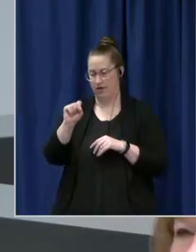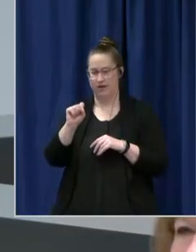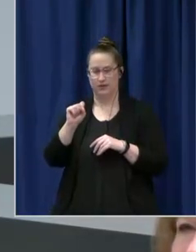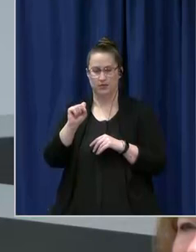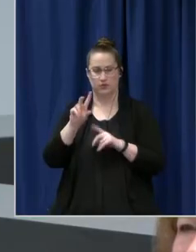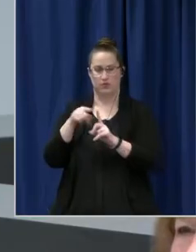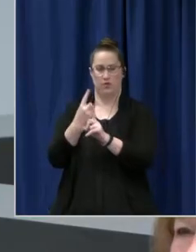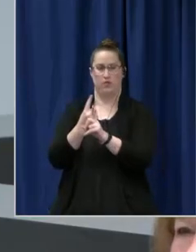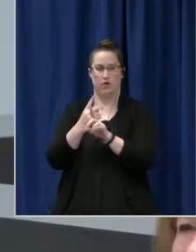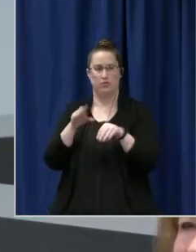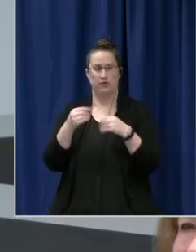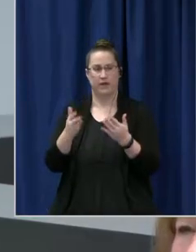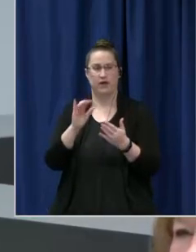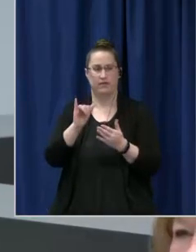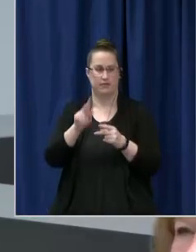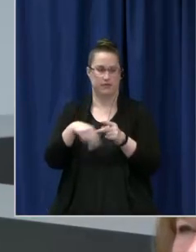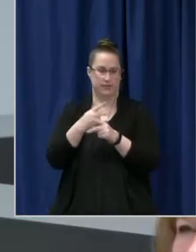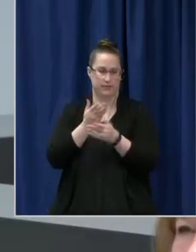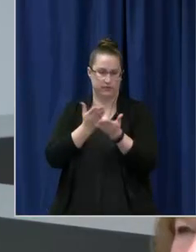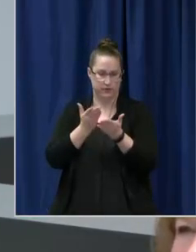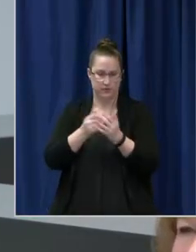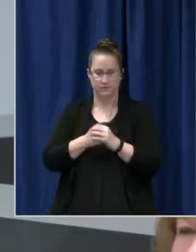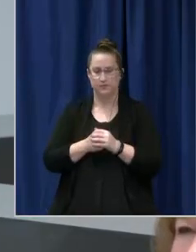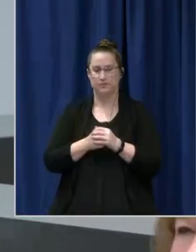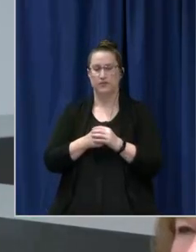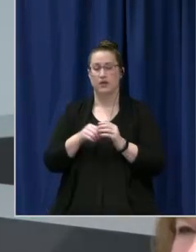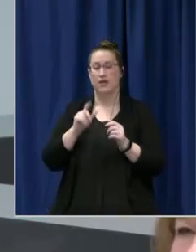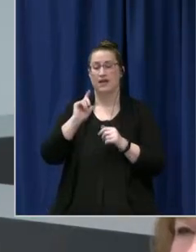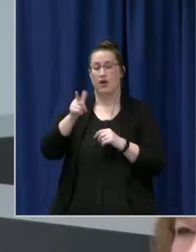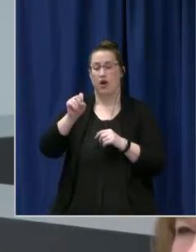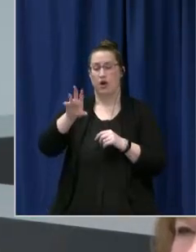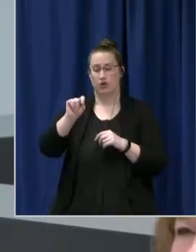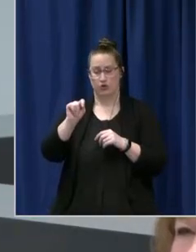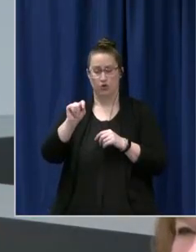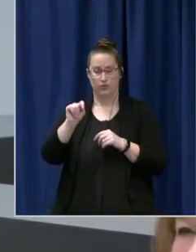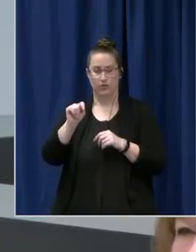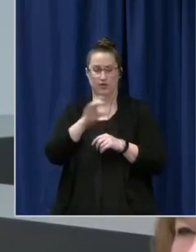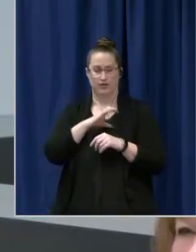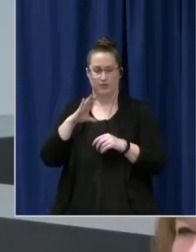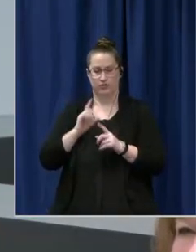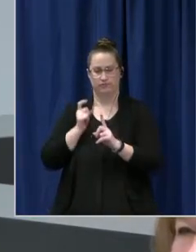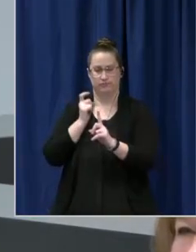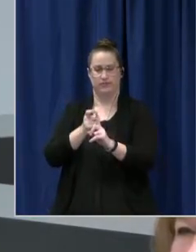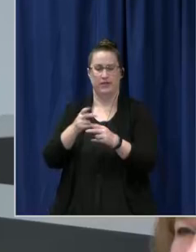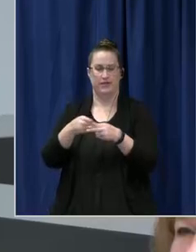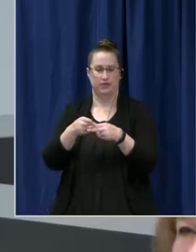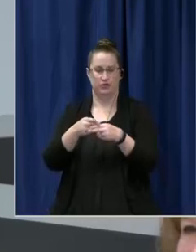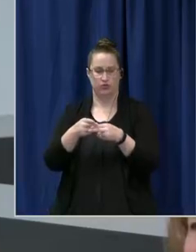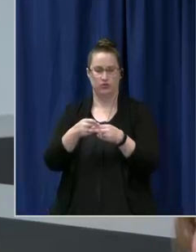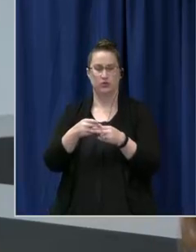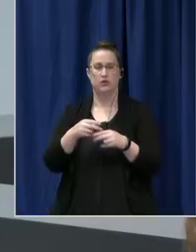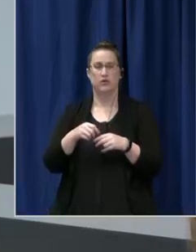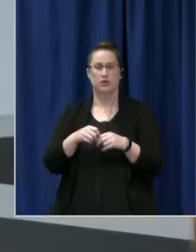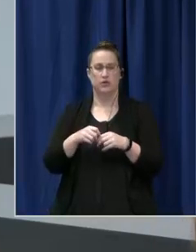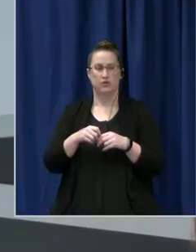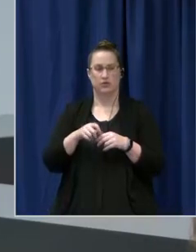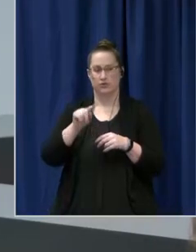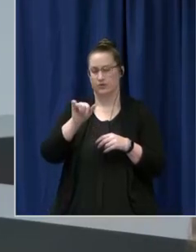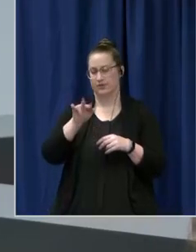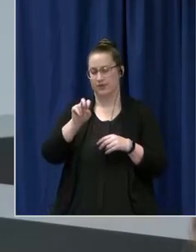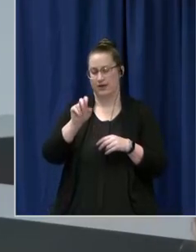service. In late October, the commission granted a conditional certification to Tive LLC as